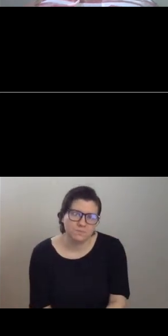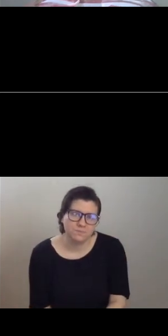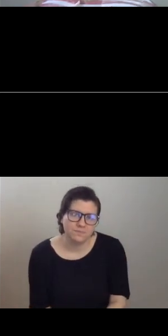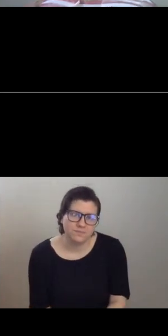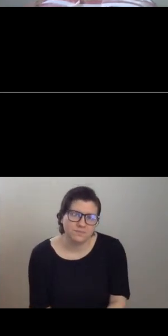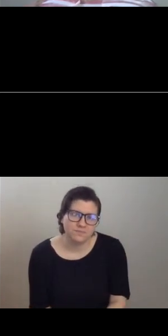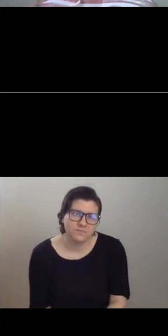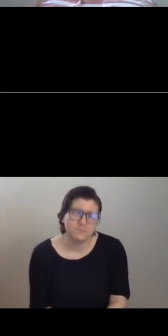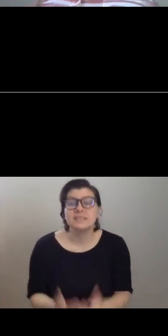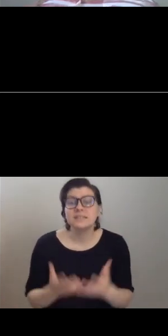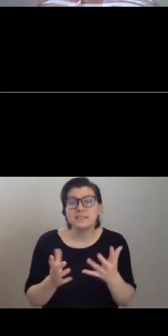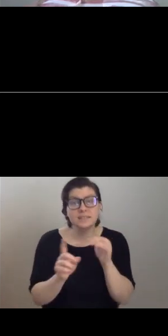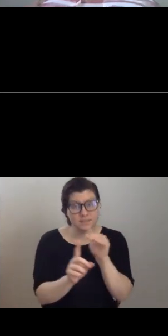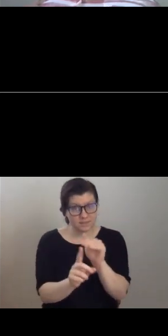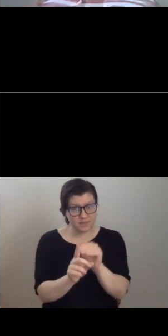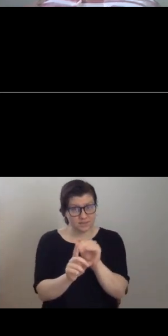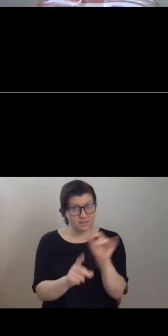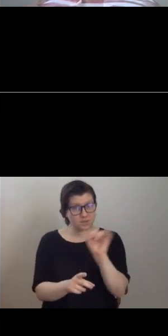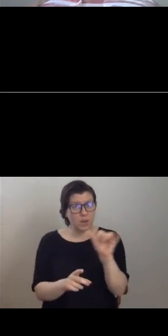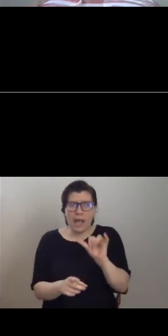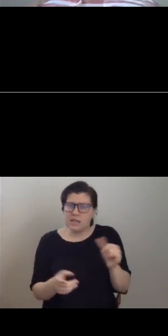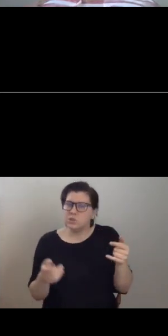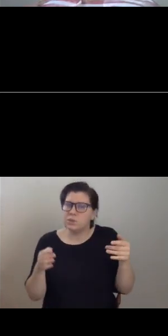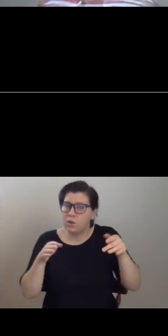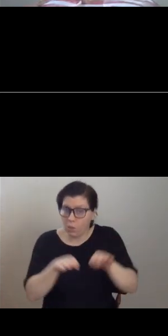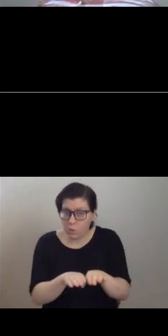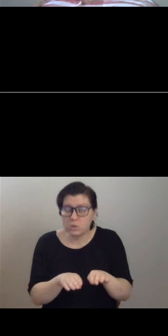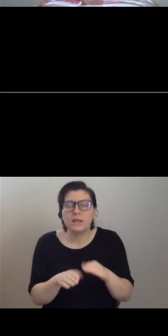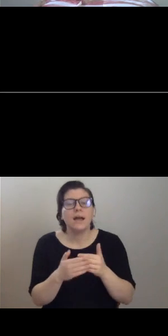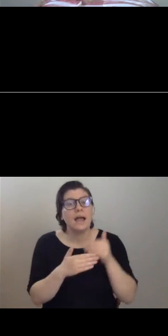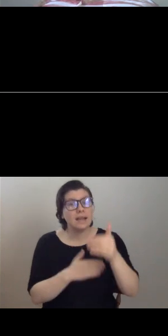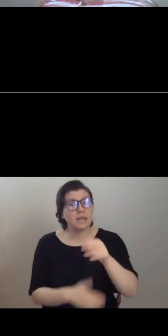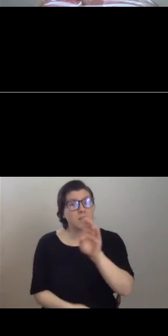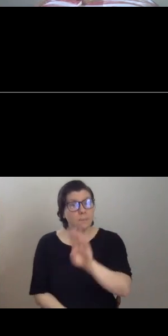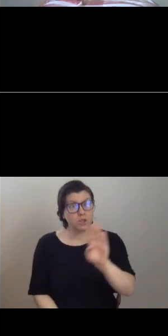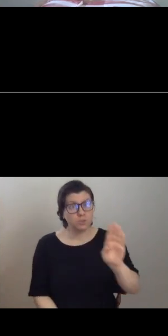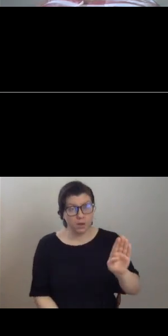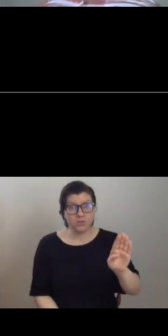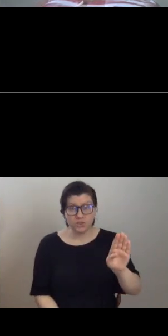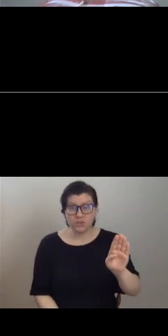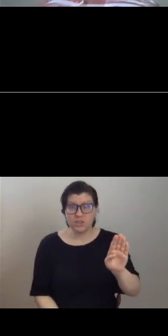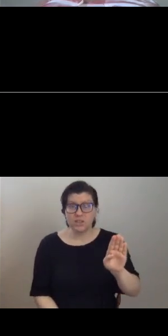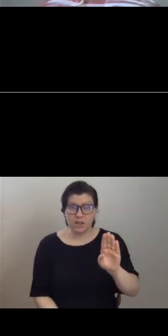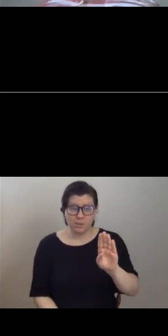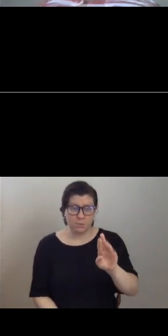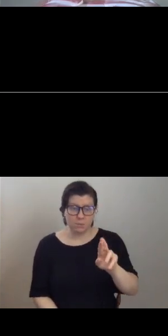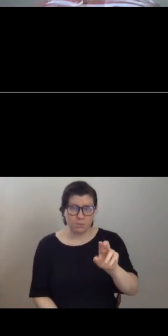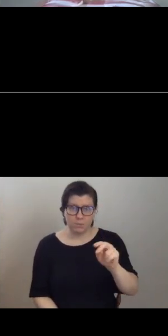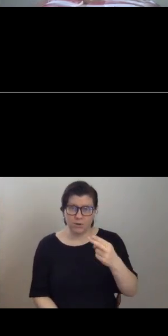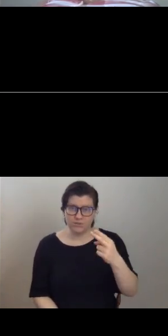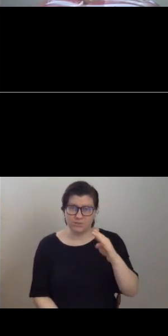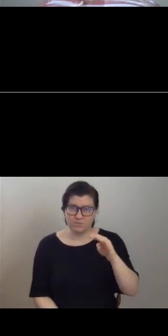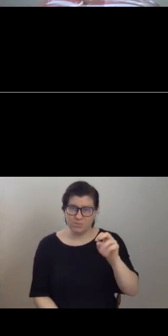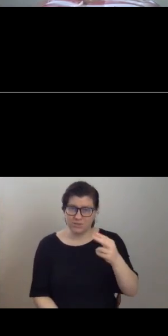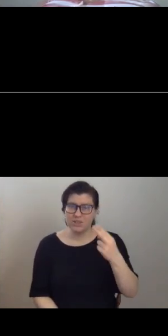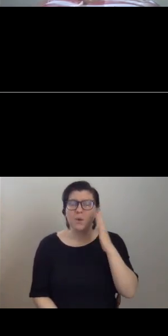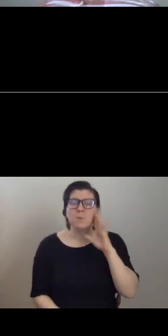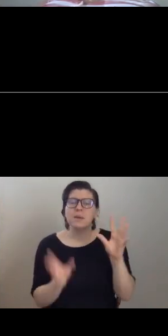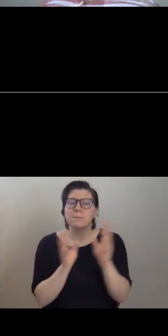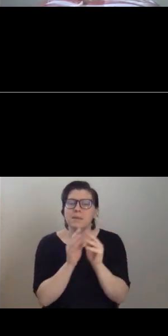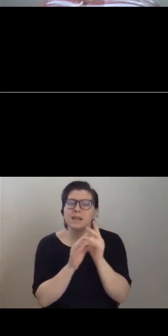do want to remind people as we close that our next Brunch Bunch will actually be a meeting of our